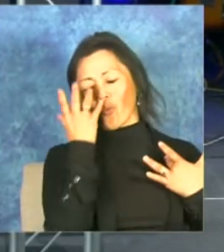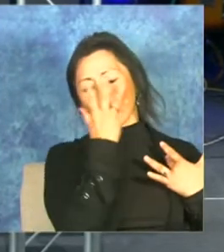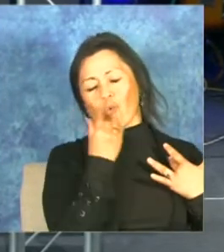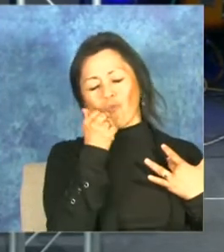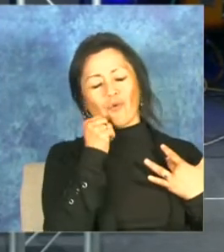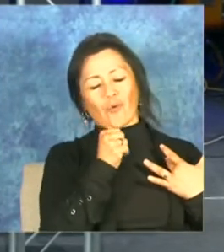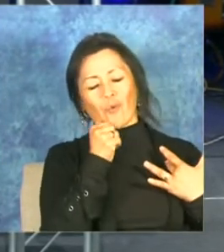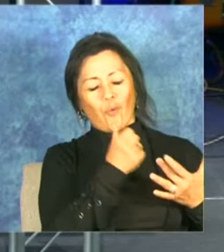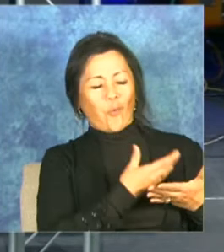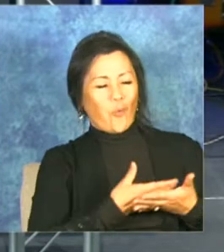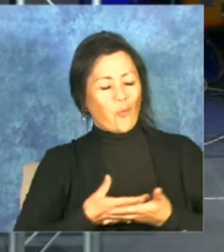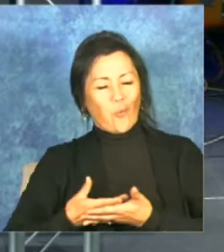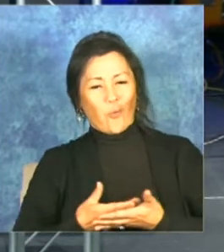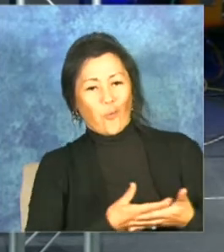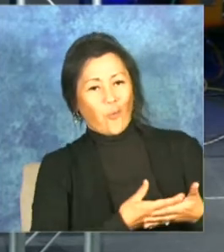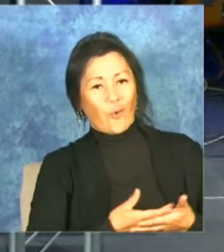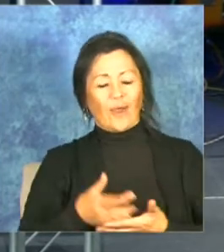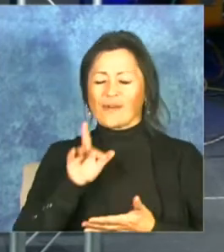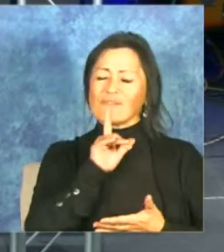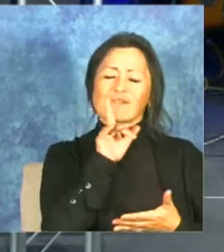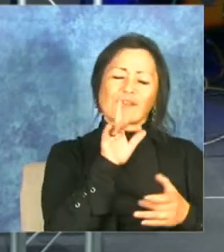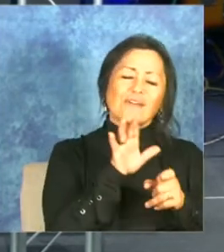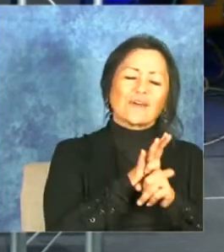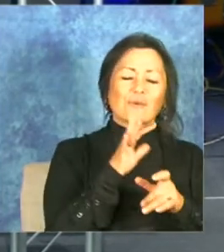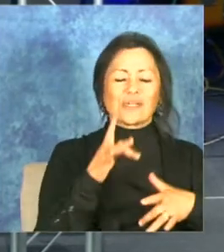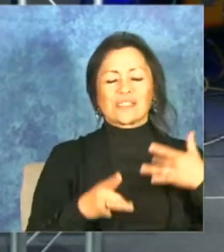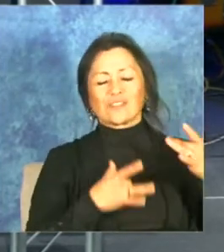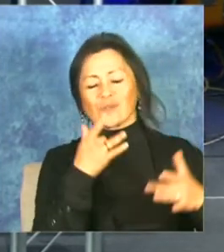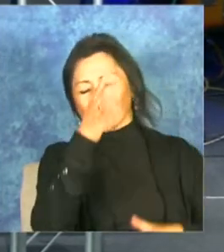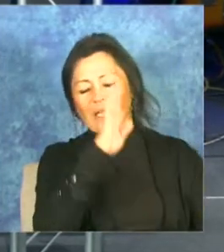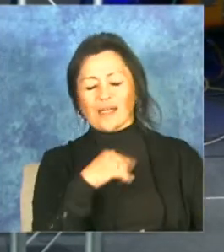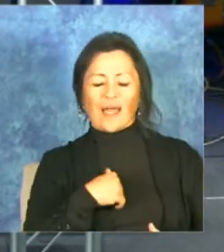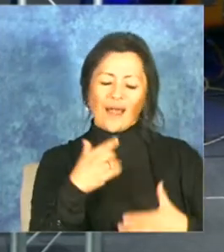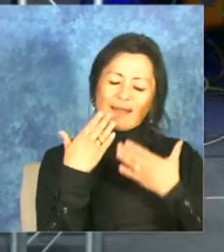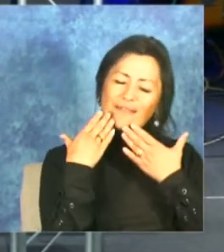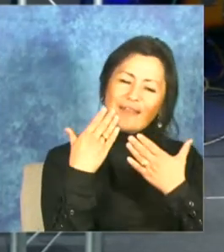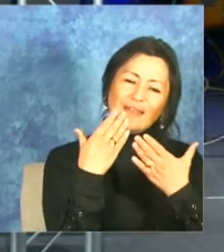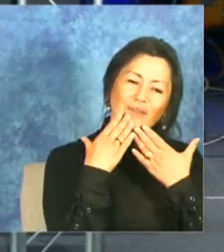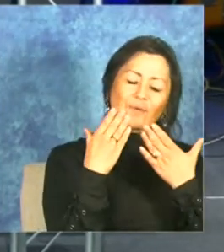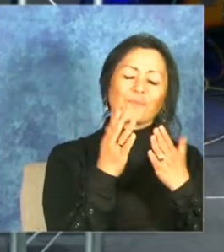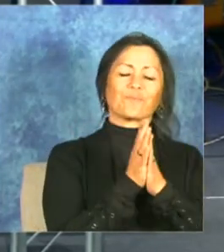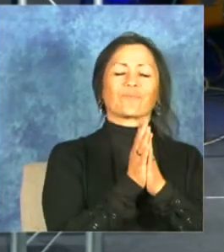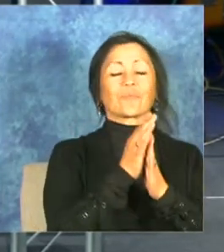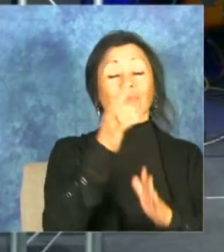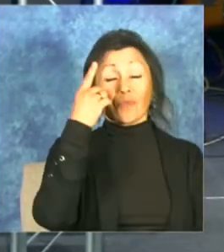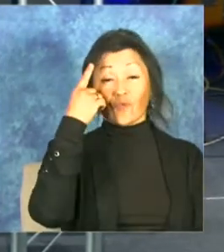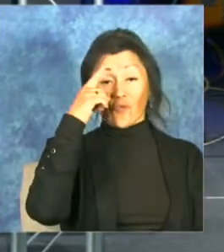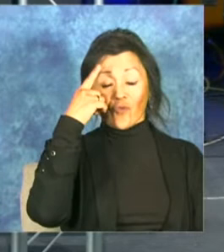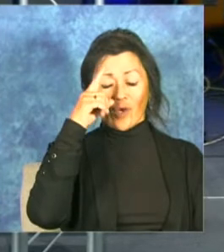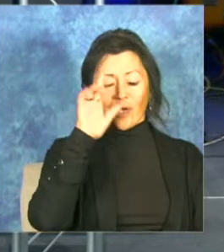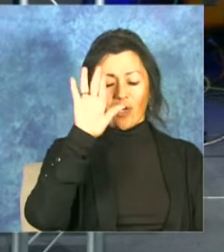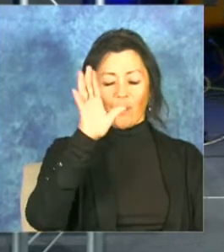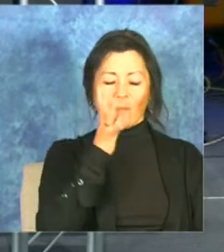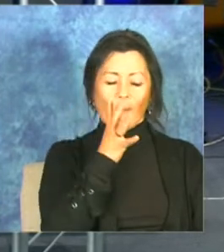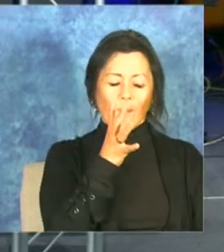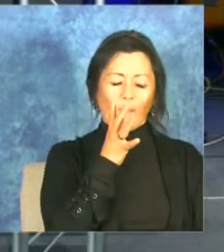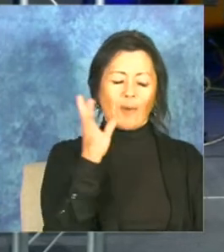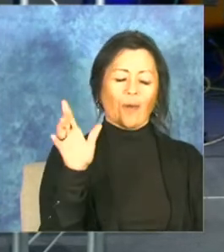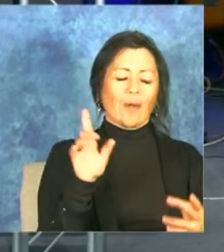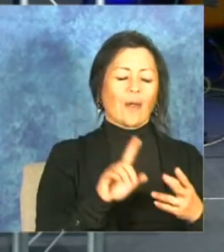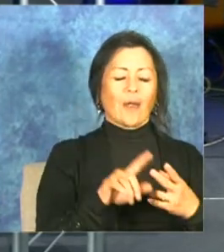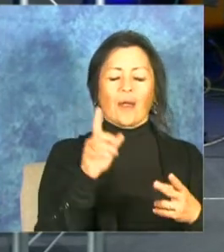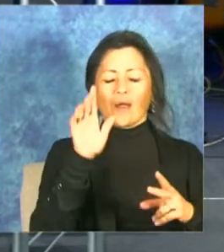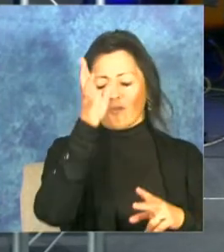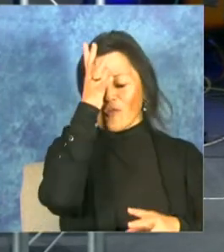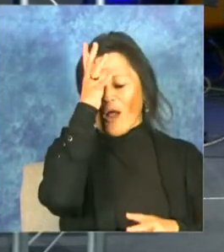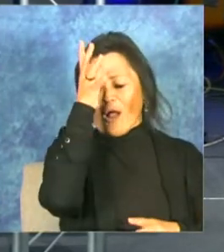little girl who is just so filled with your joy, God. And God, I thank you for her mother and for